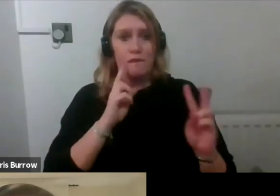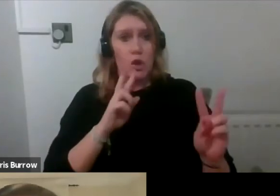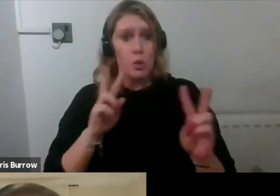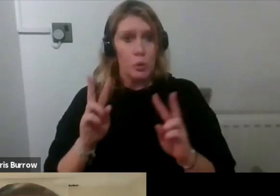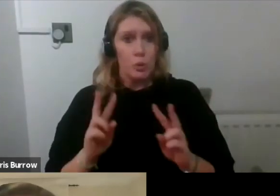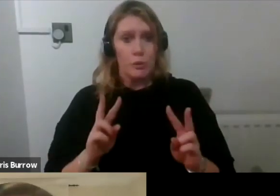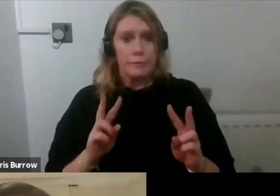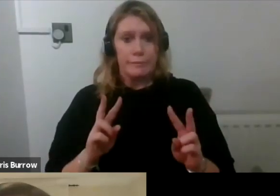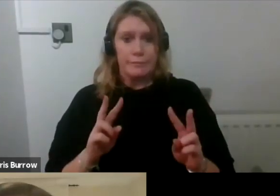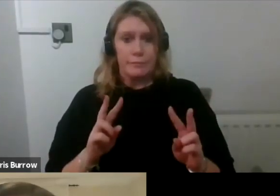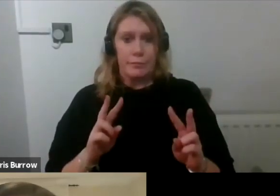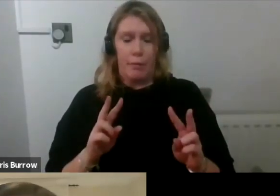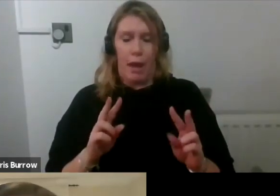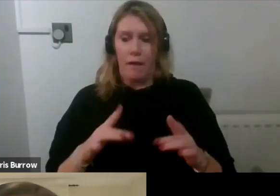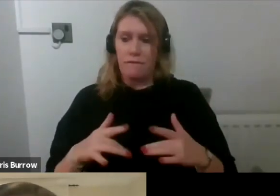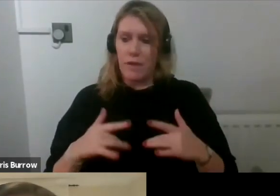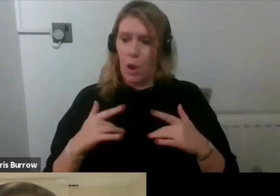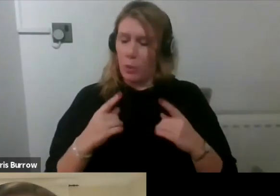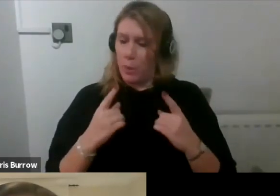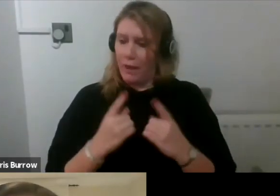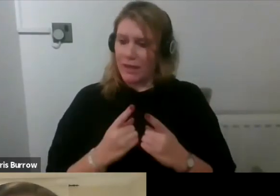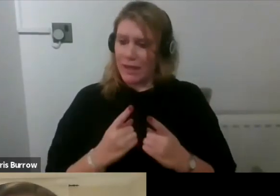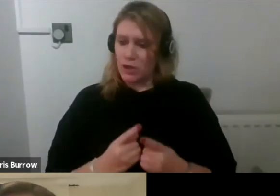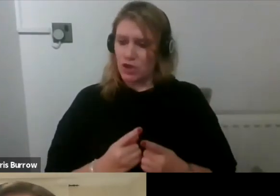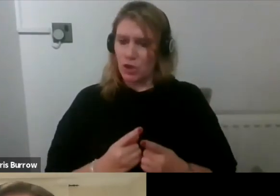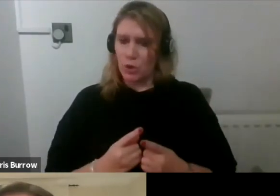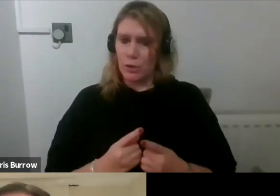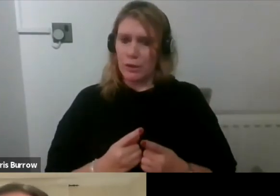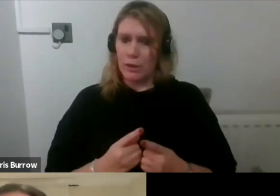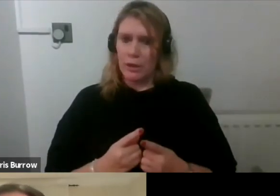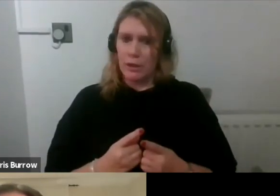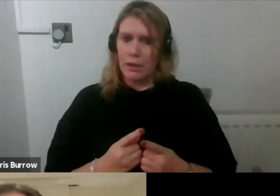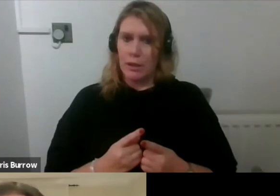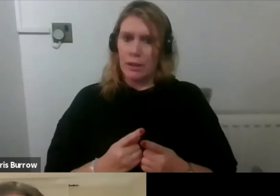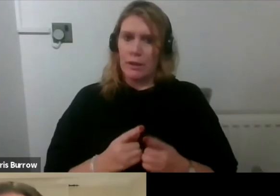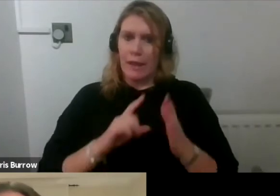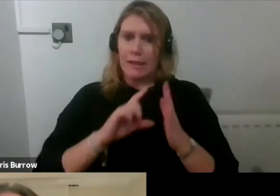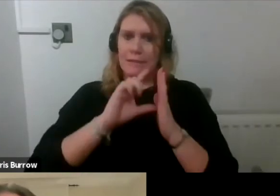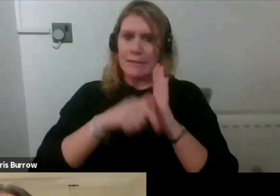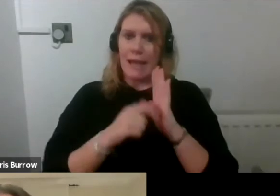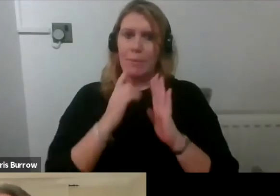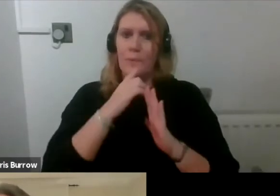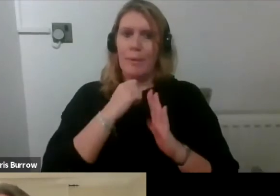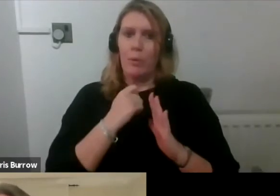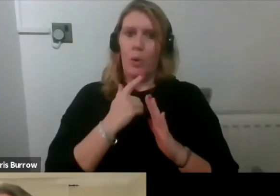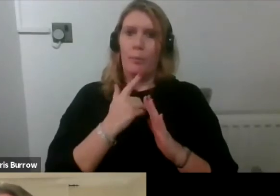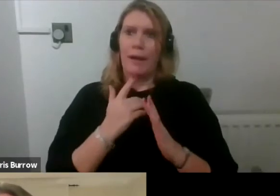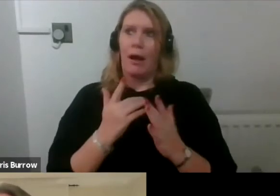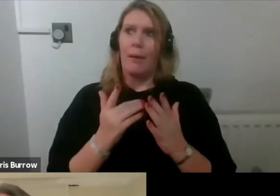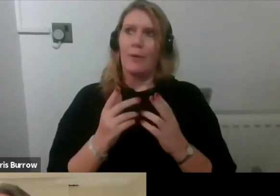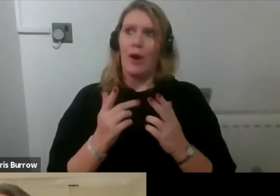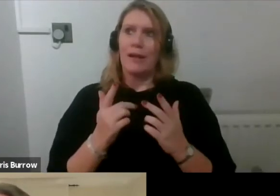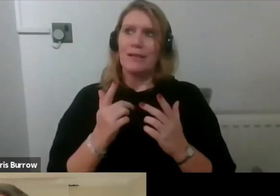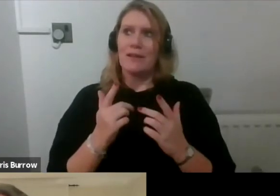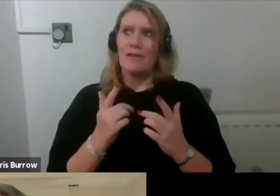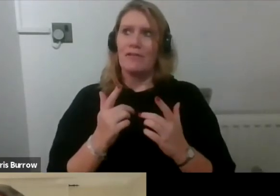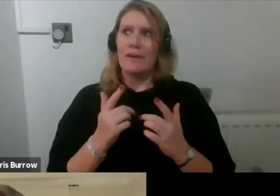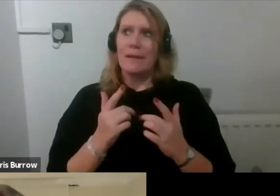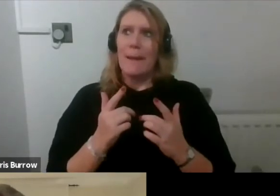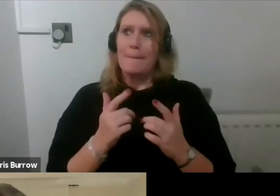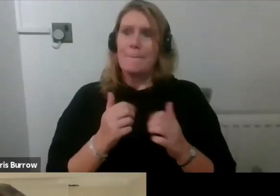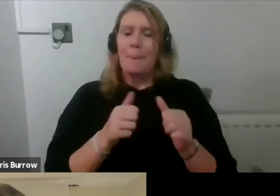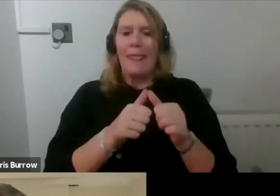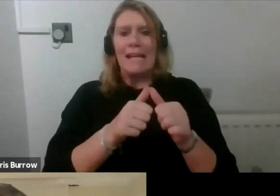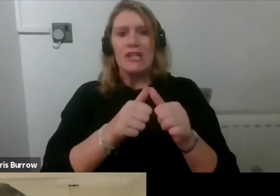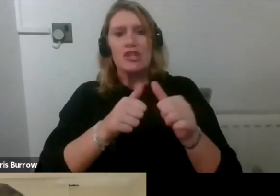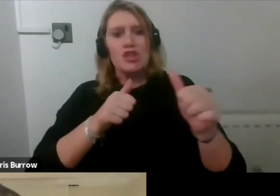feel, that disabled people become institutionalized digitally in the wake of COVID, in the same way that, you